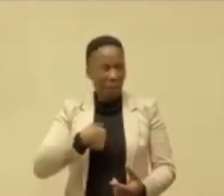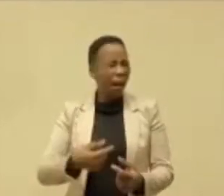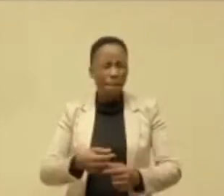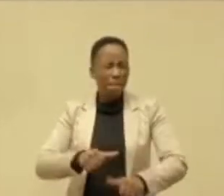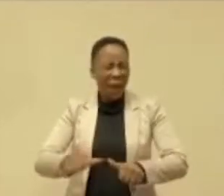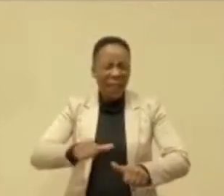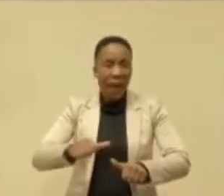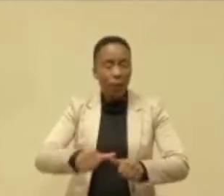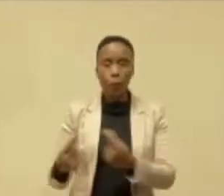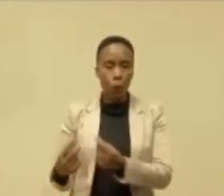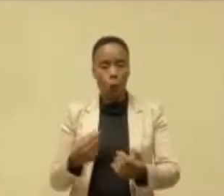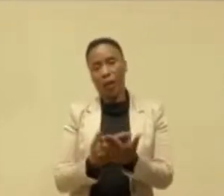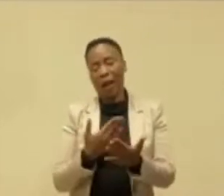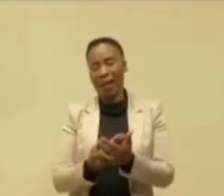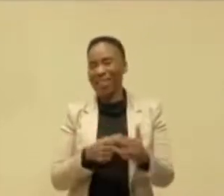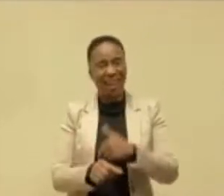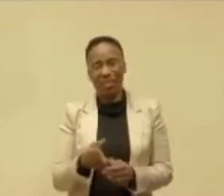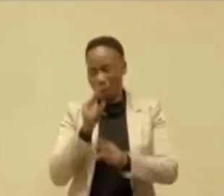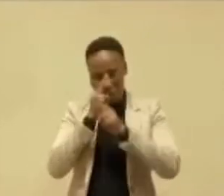than